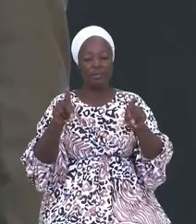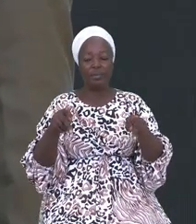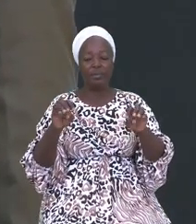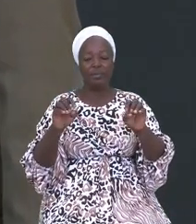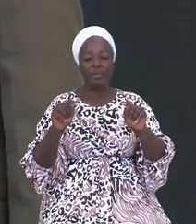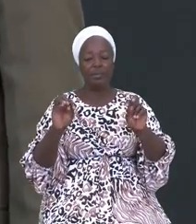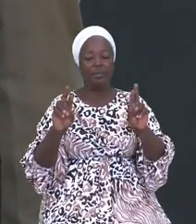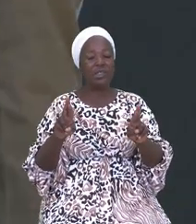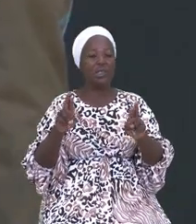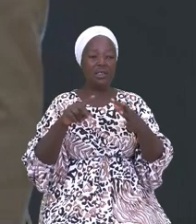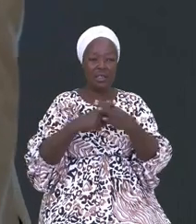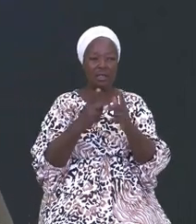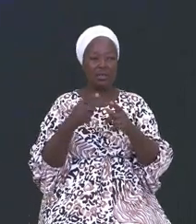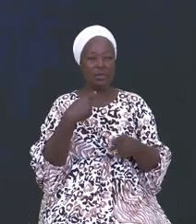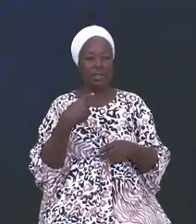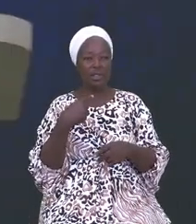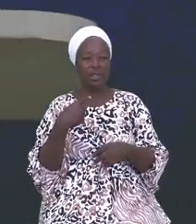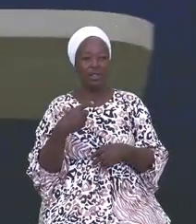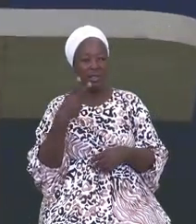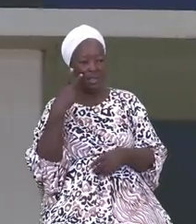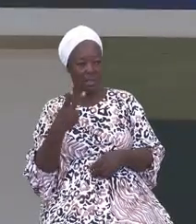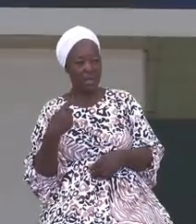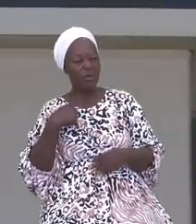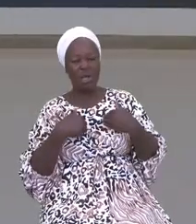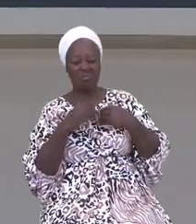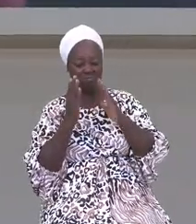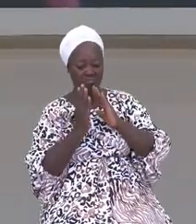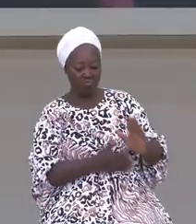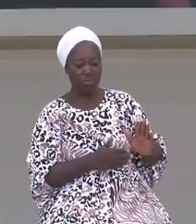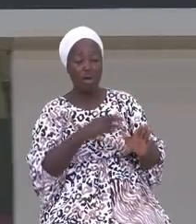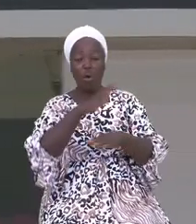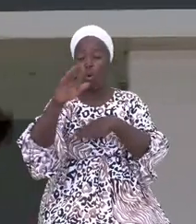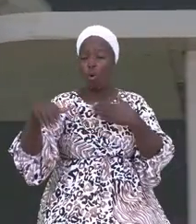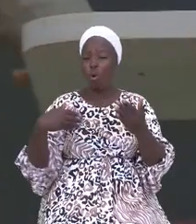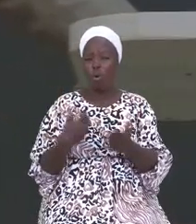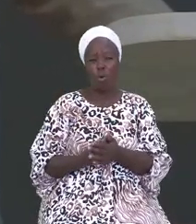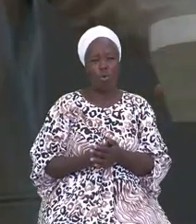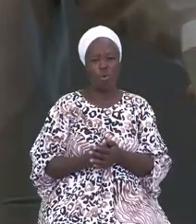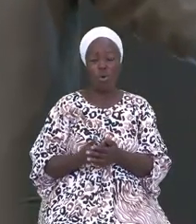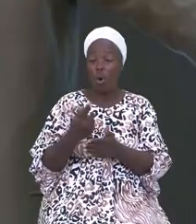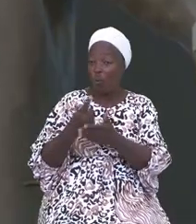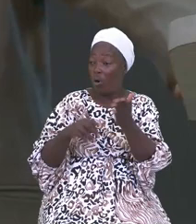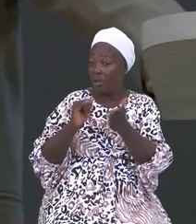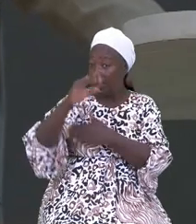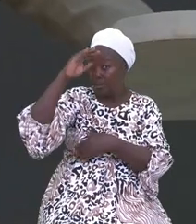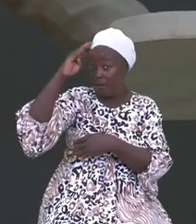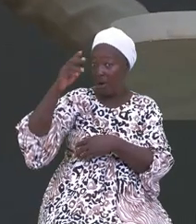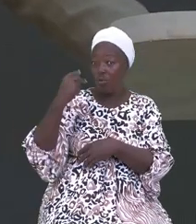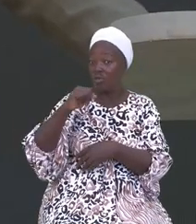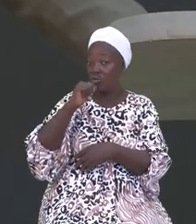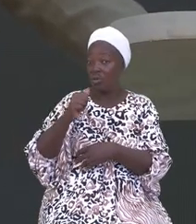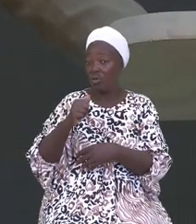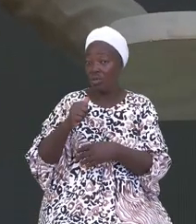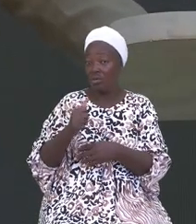lo, we have left all. What that man was unwilling to do, you've given us